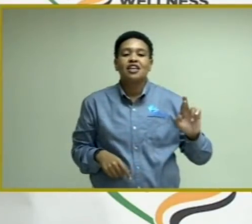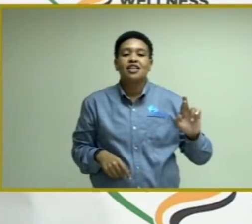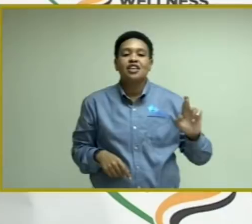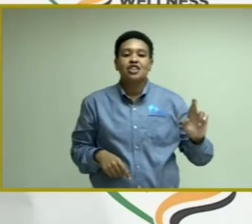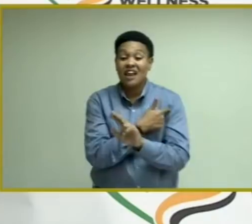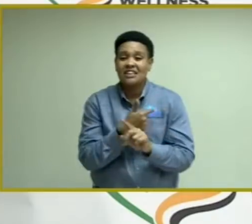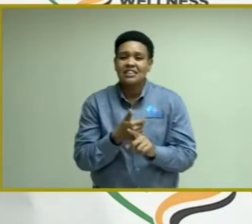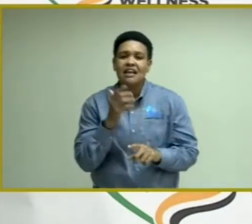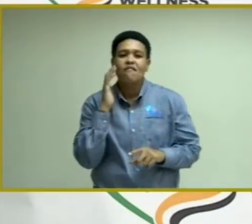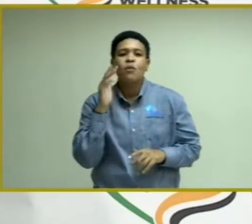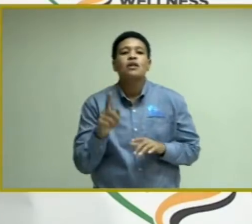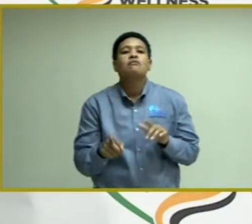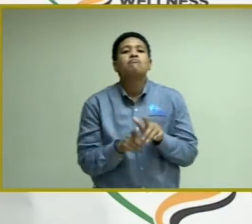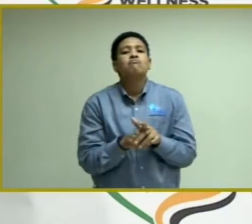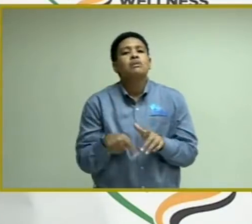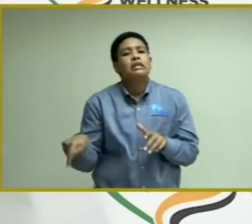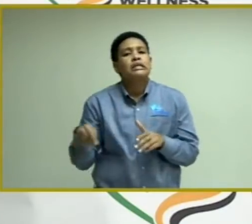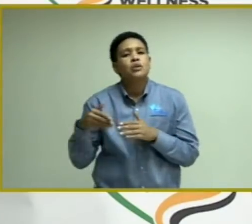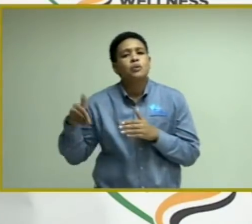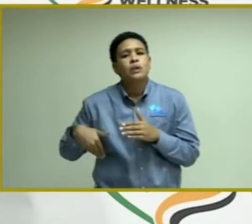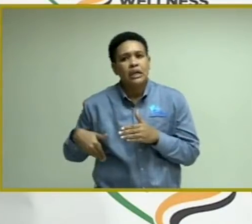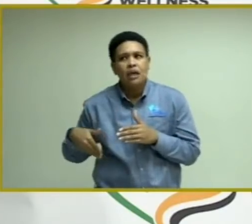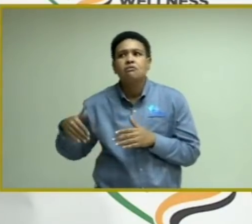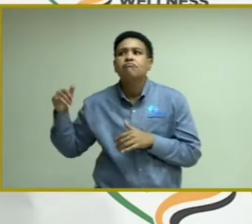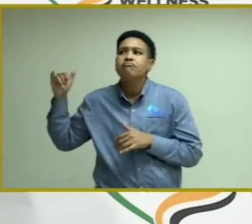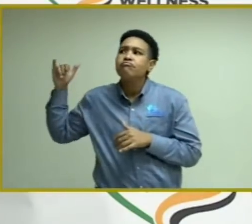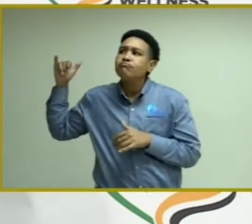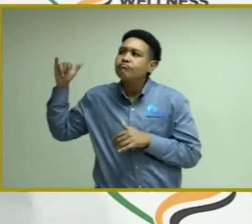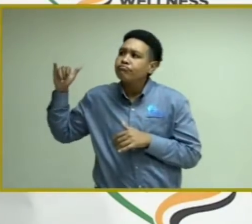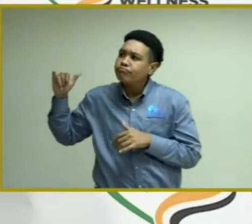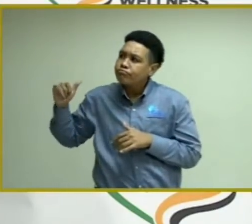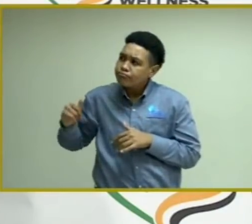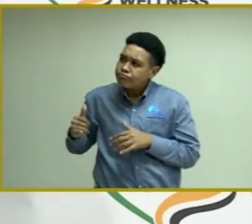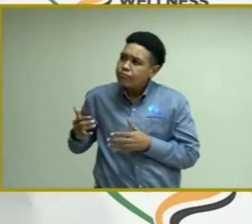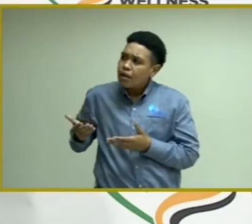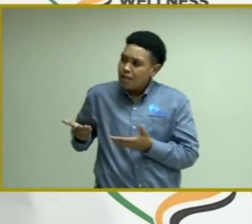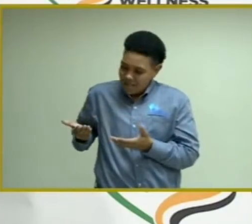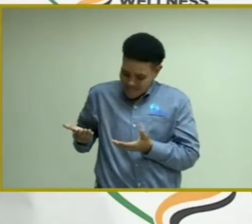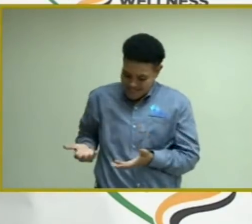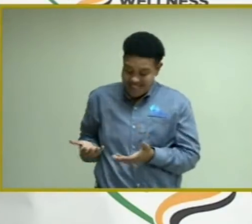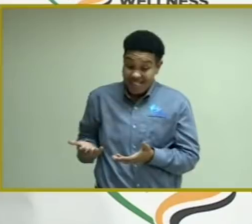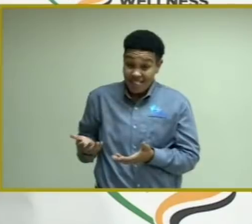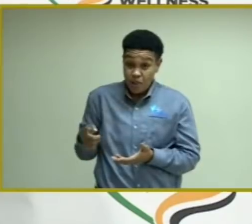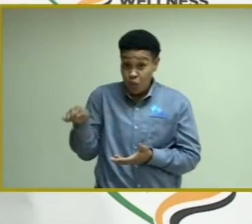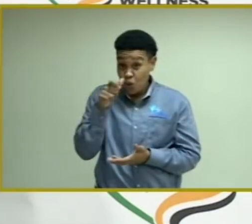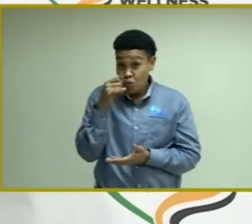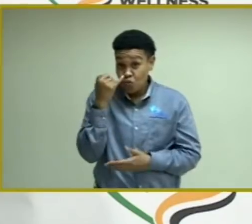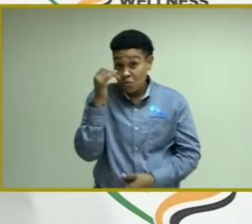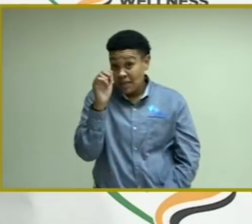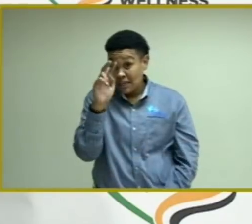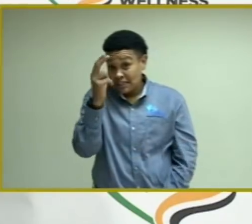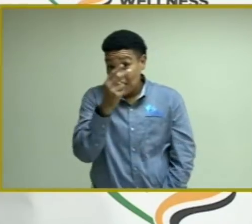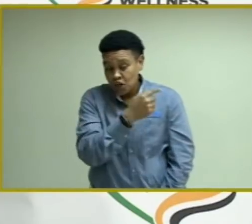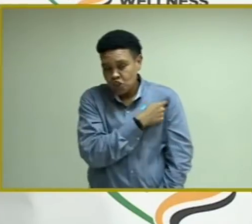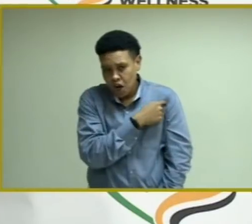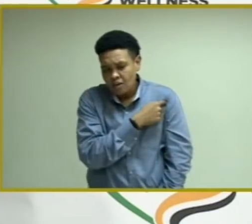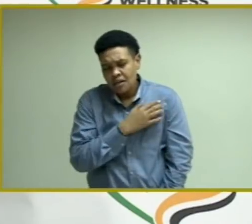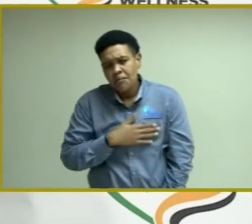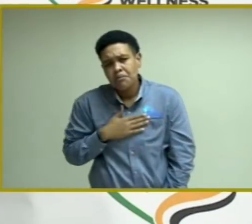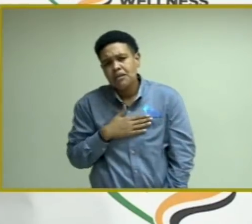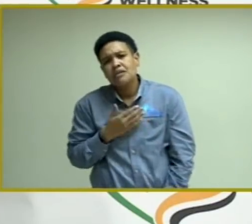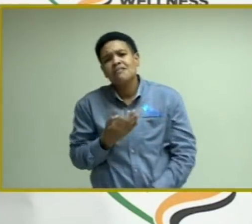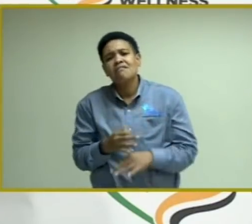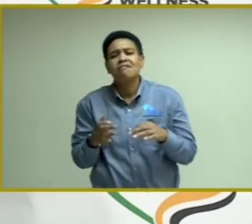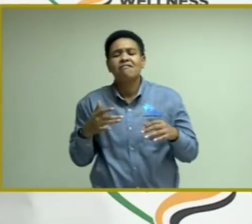vaccines will come in this weekend, and for those waiting on their second dosage, please feel a